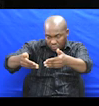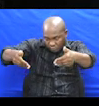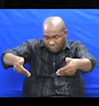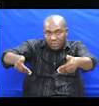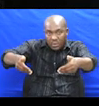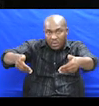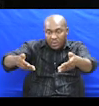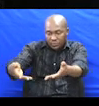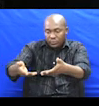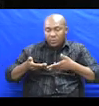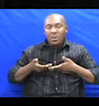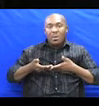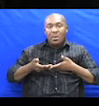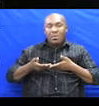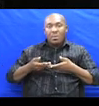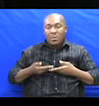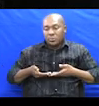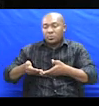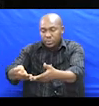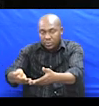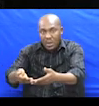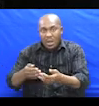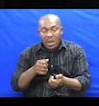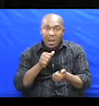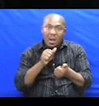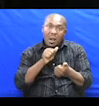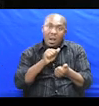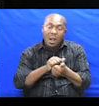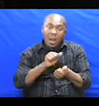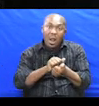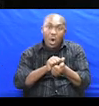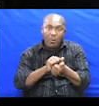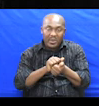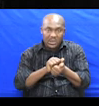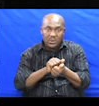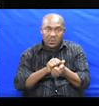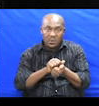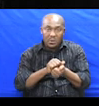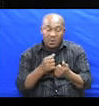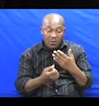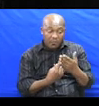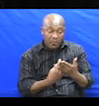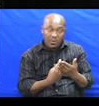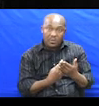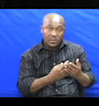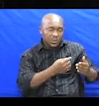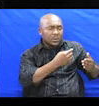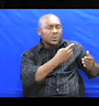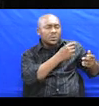These helped to transport raw materials from production